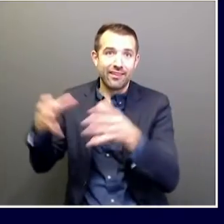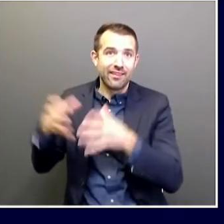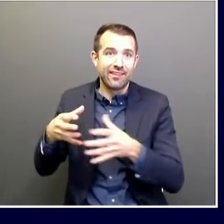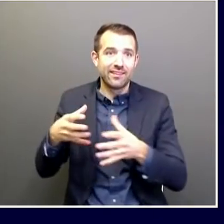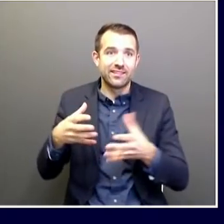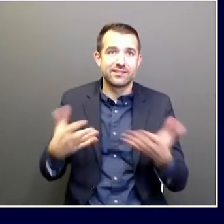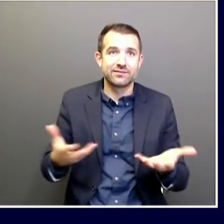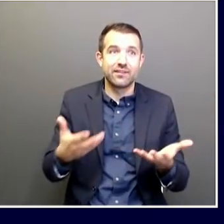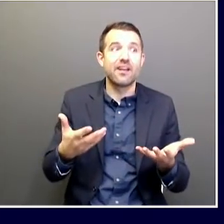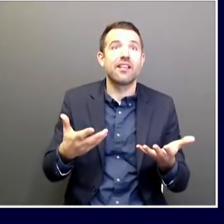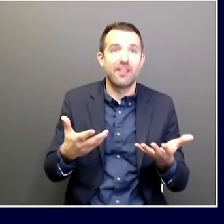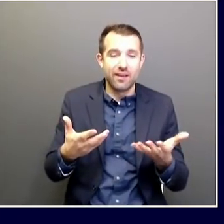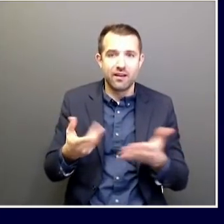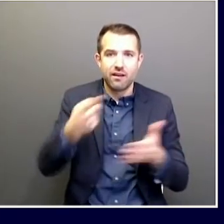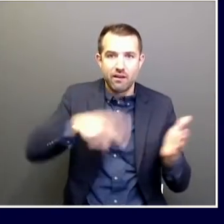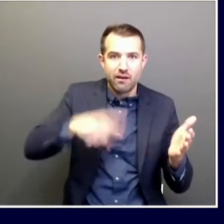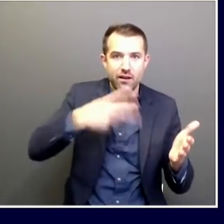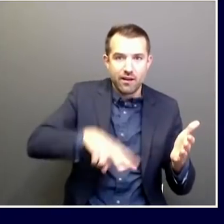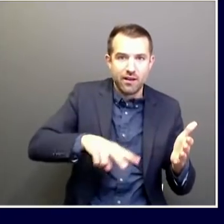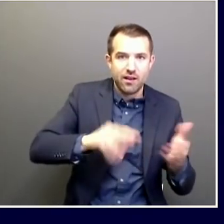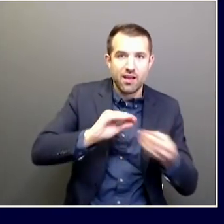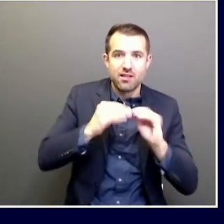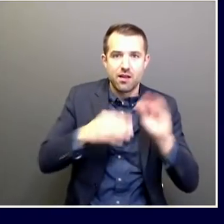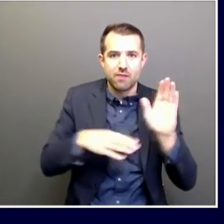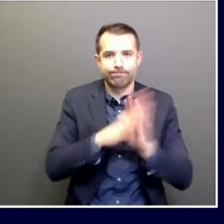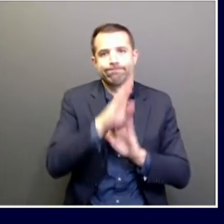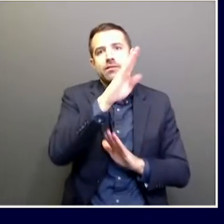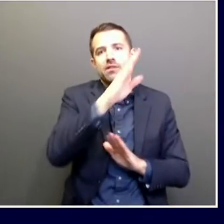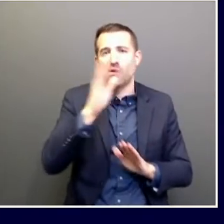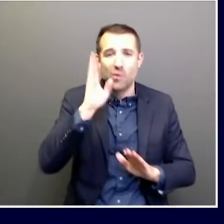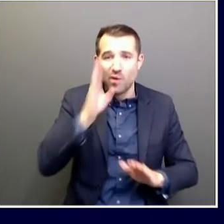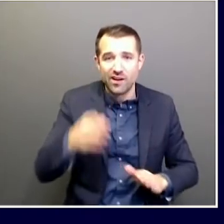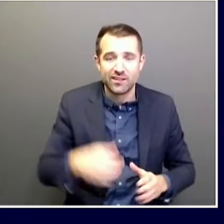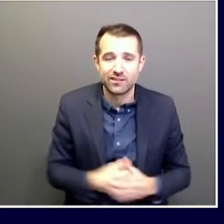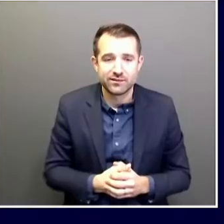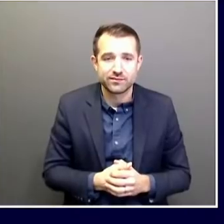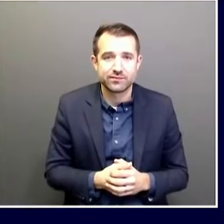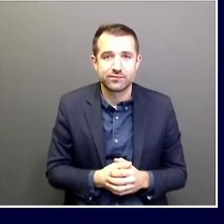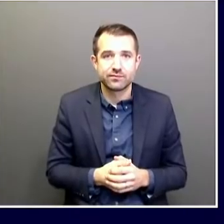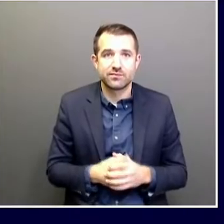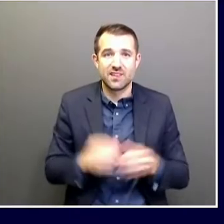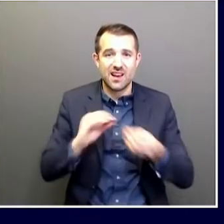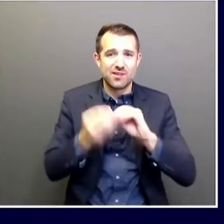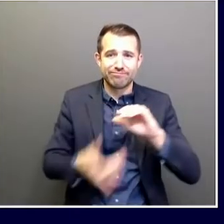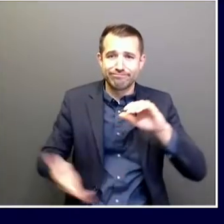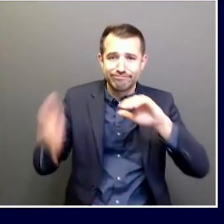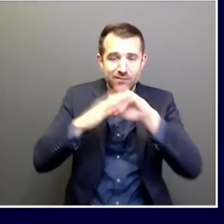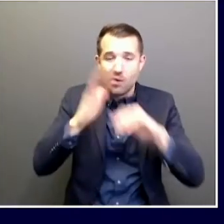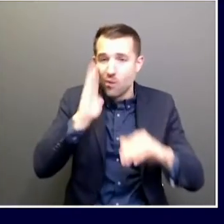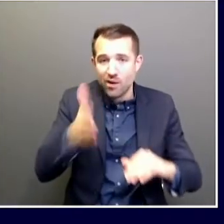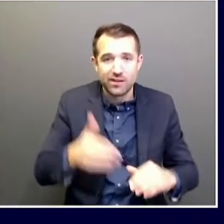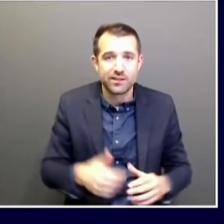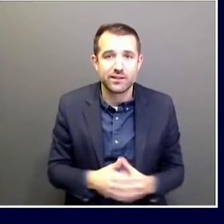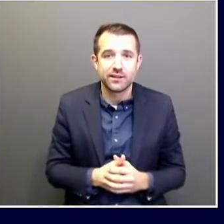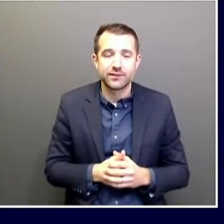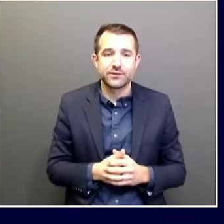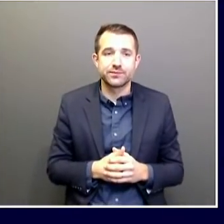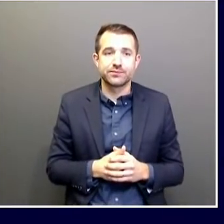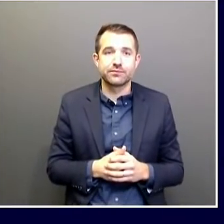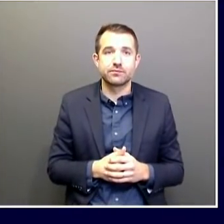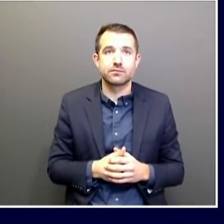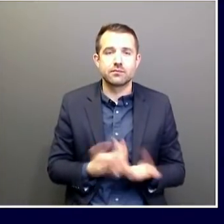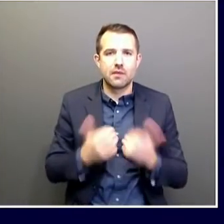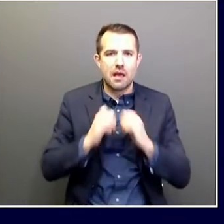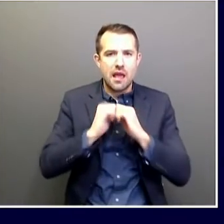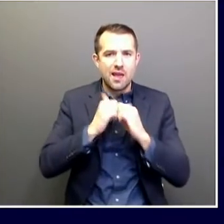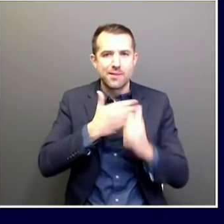it will almost certainly lead to more transmission. I'll talk in a bit about ways that we can tamp down on that